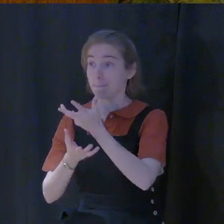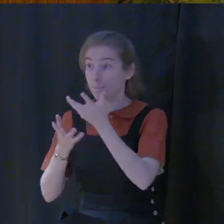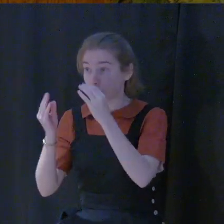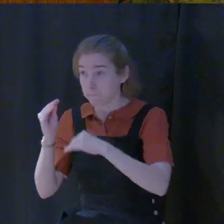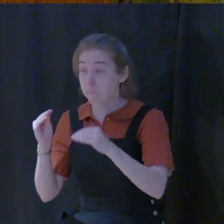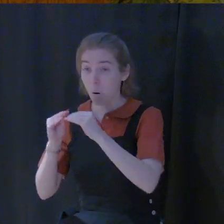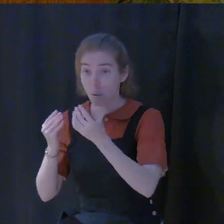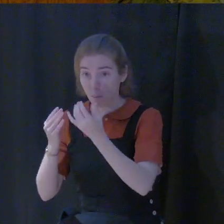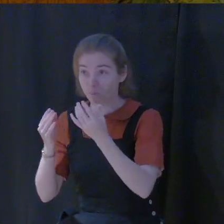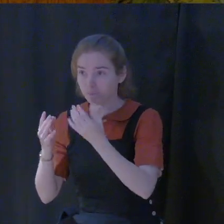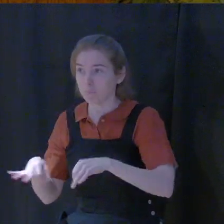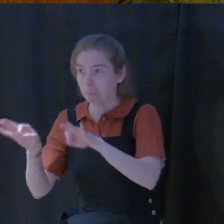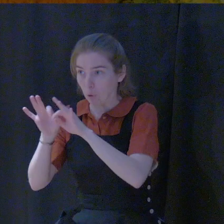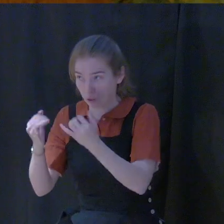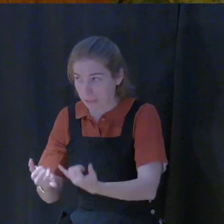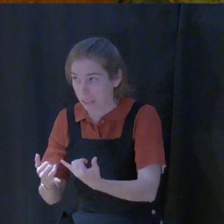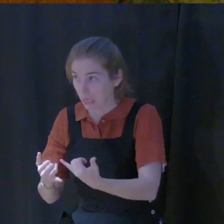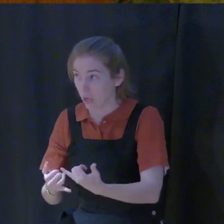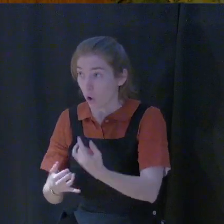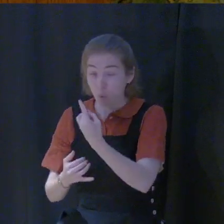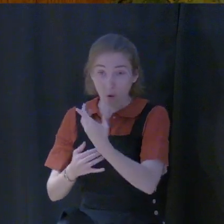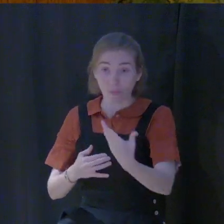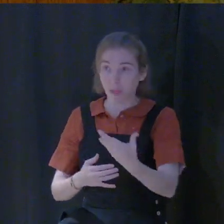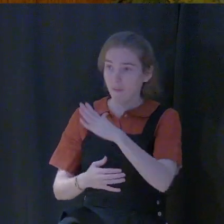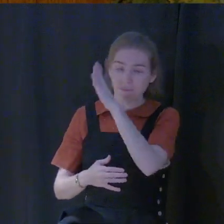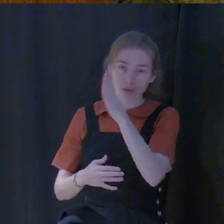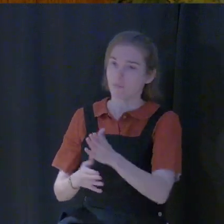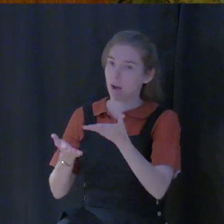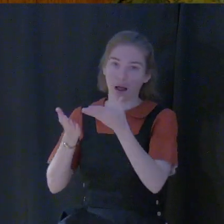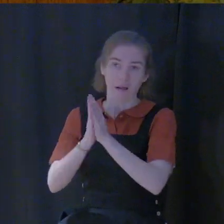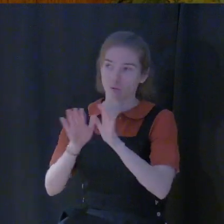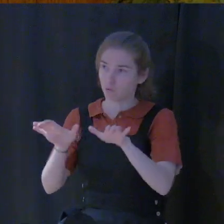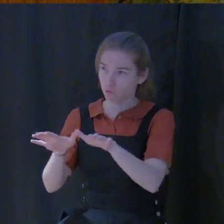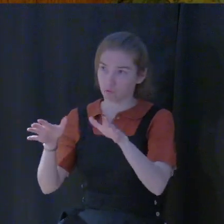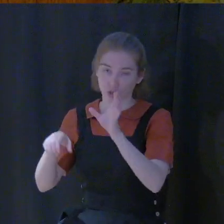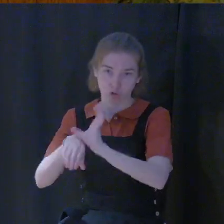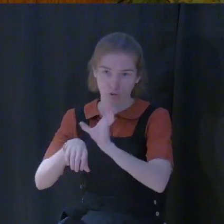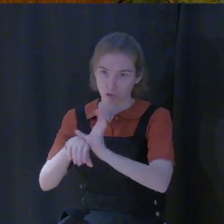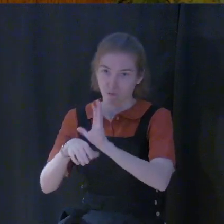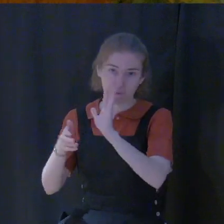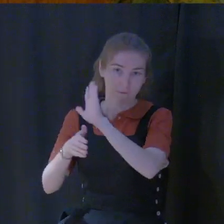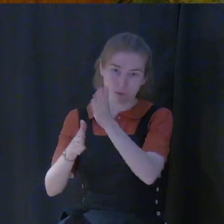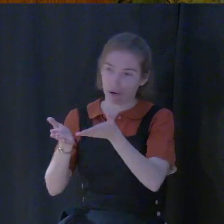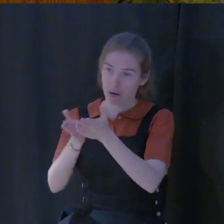today. There's one thing that I've never asked to be done here in this church.